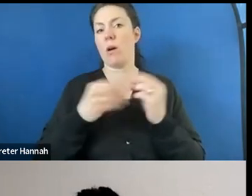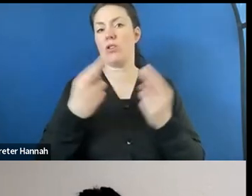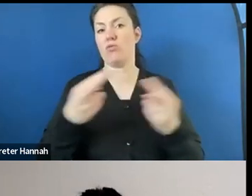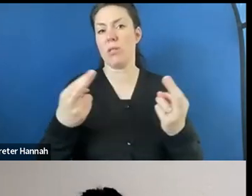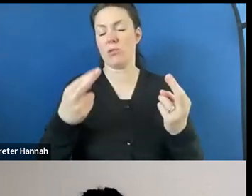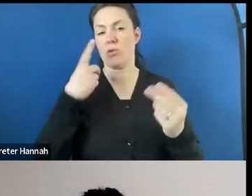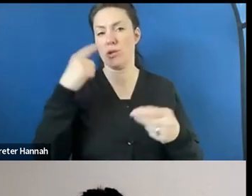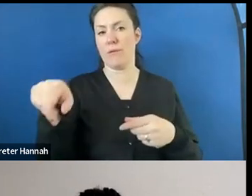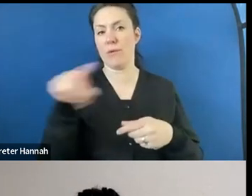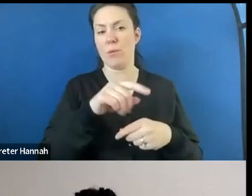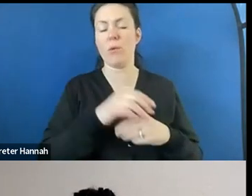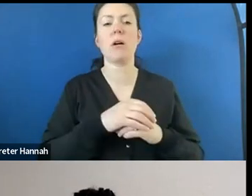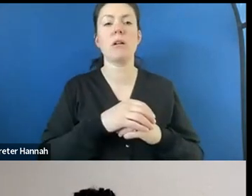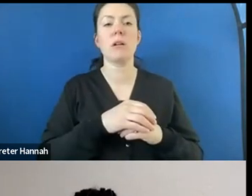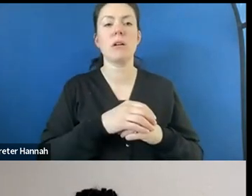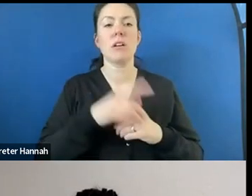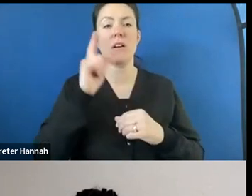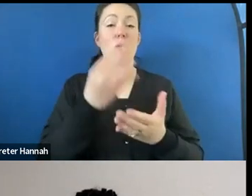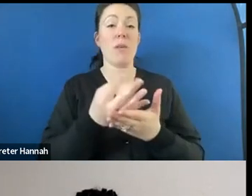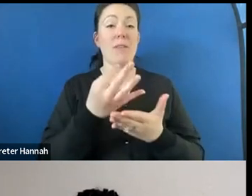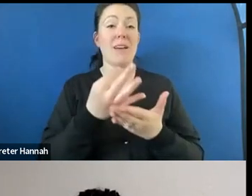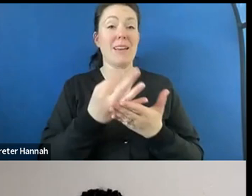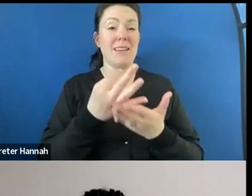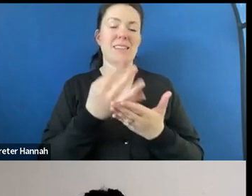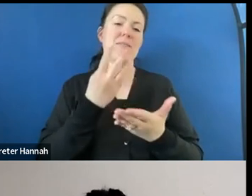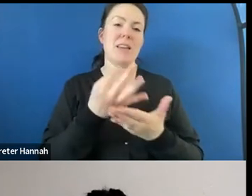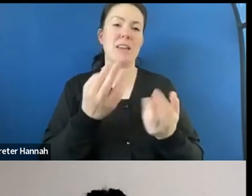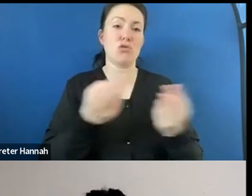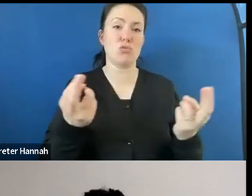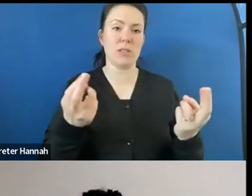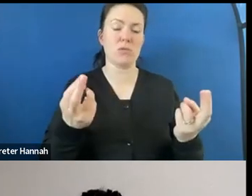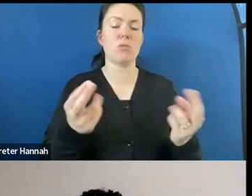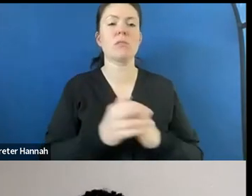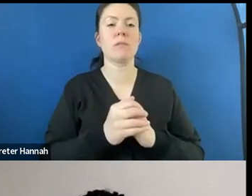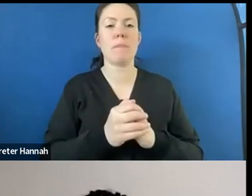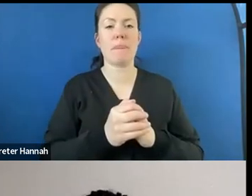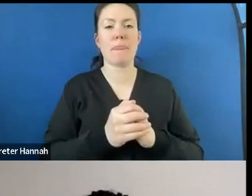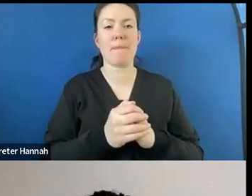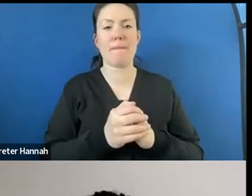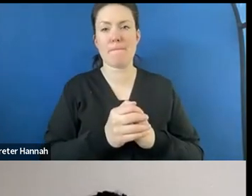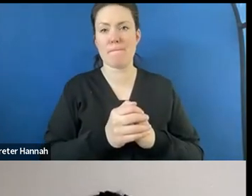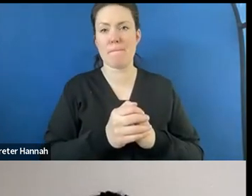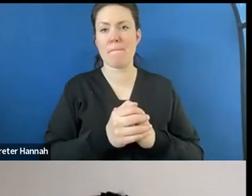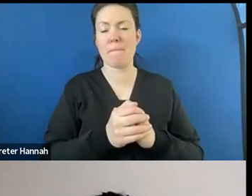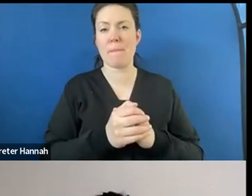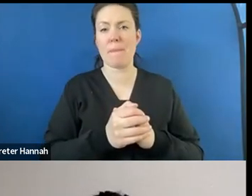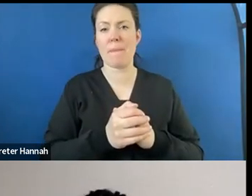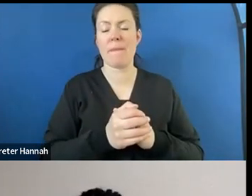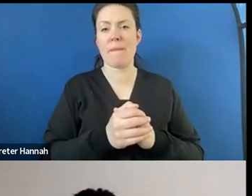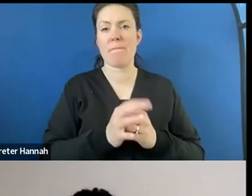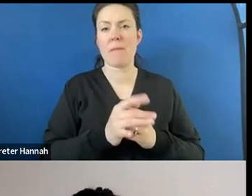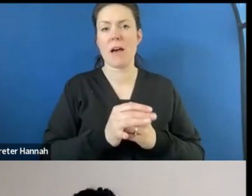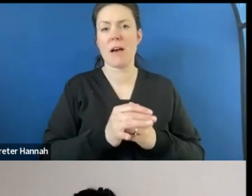today, but it's about the financial side of things. And it is about